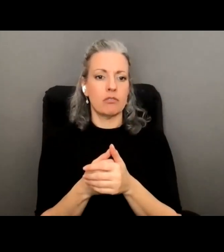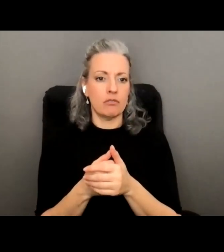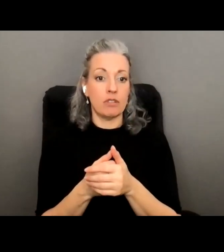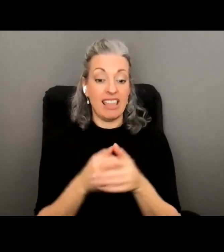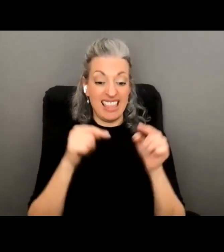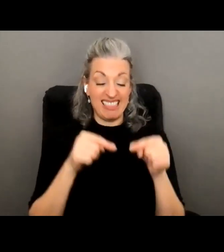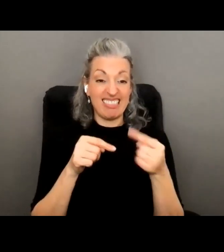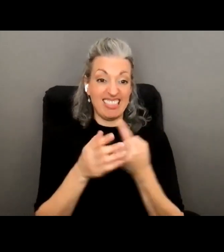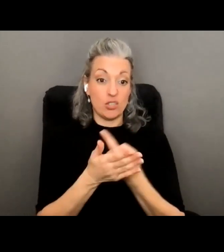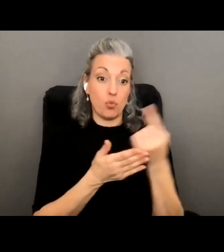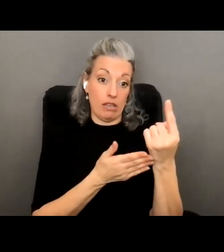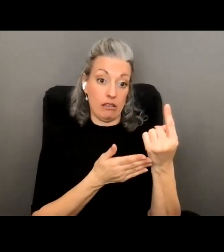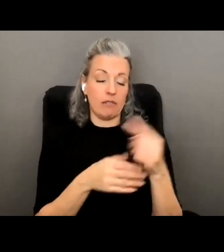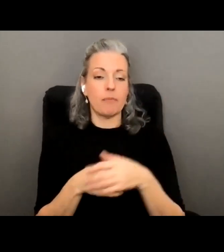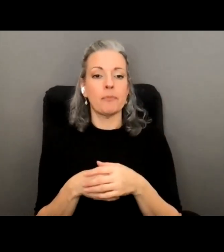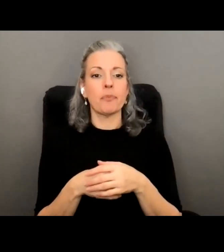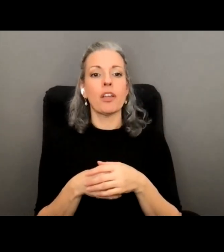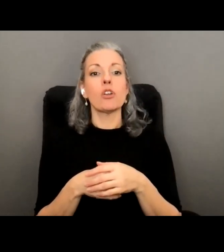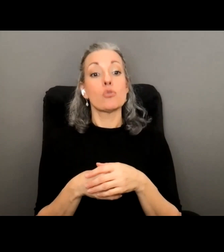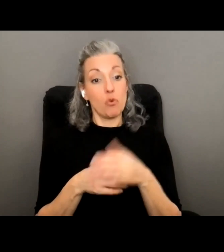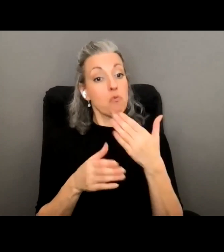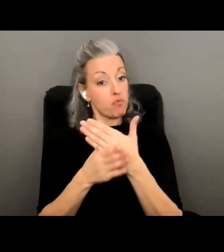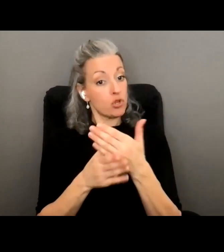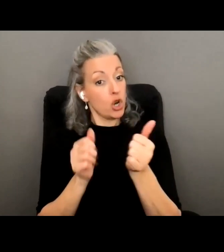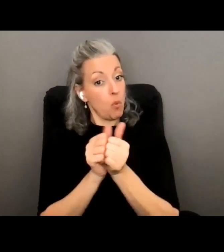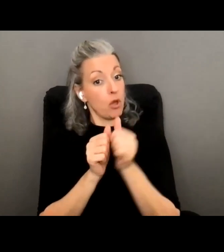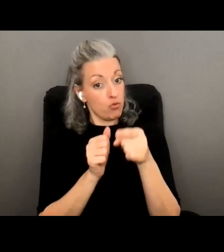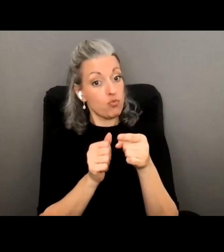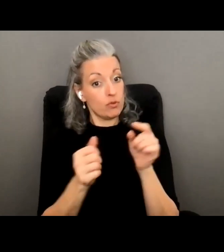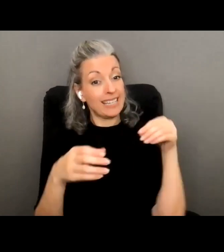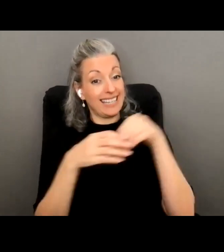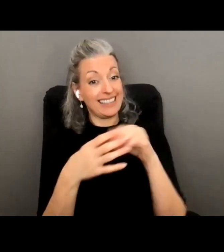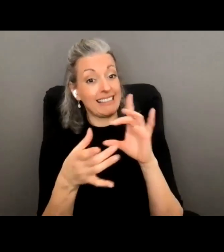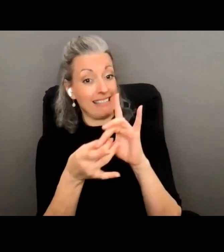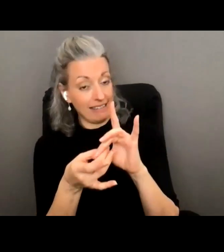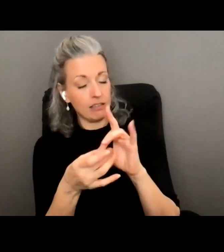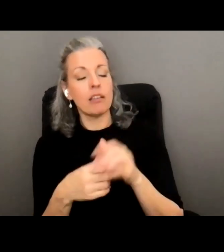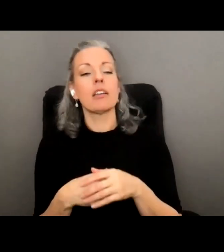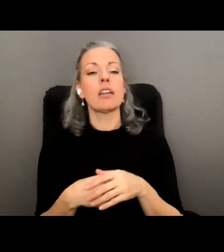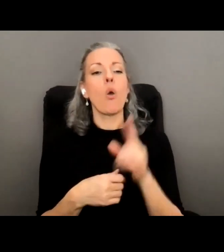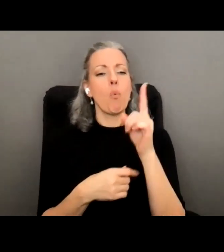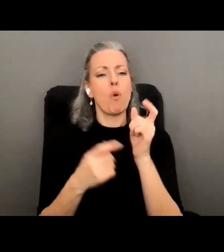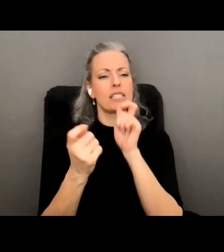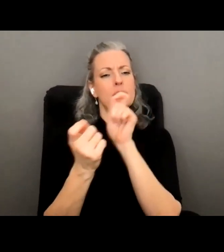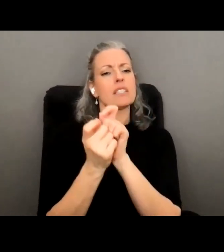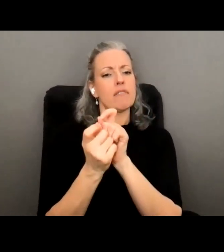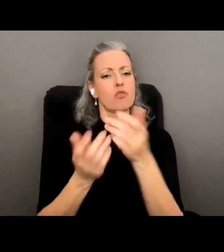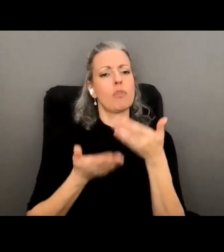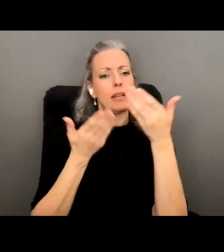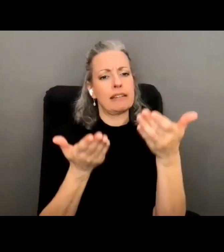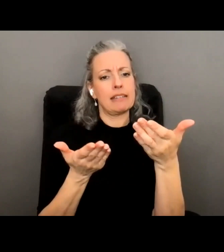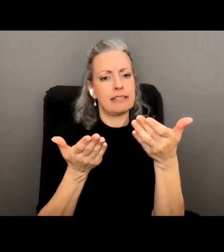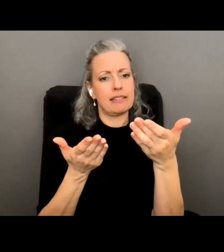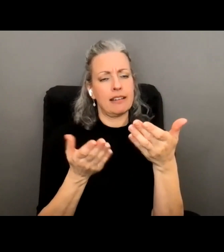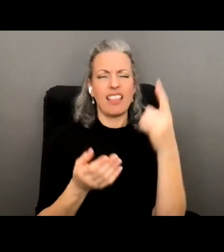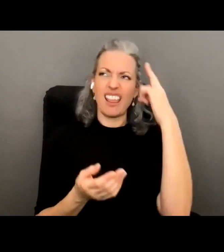earlier this week. So we'll share that with you in the link. And there is one particular recommendation around data that I